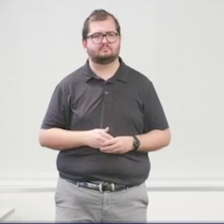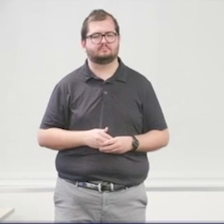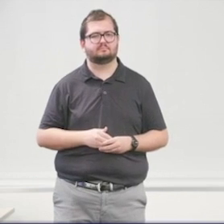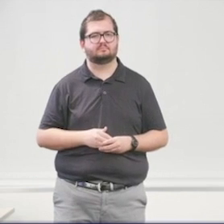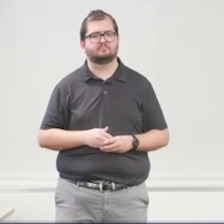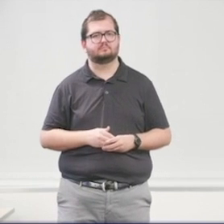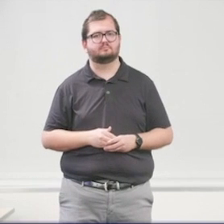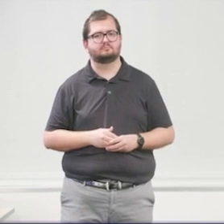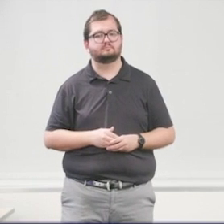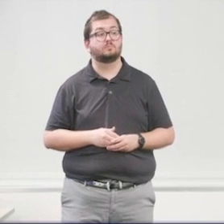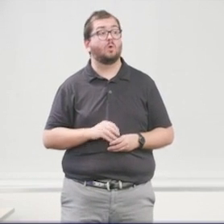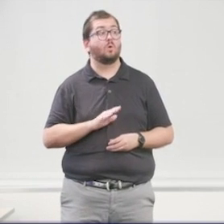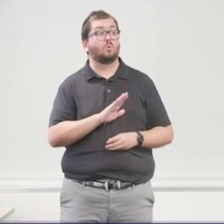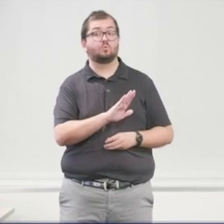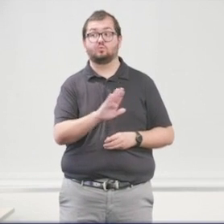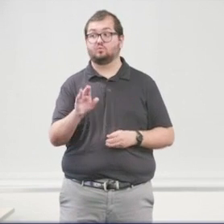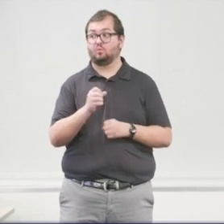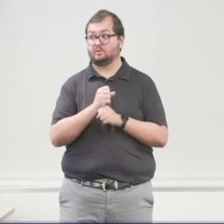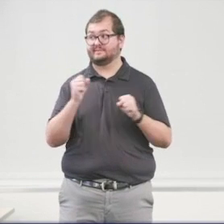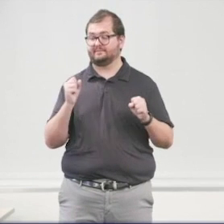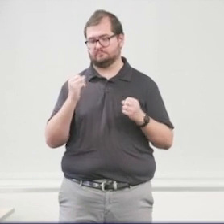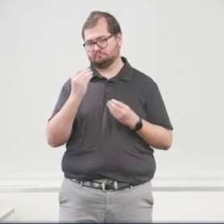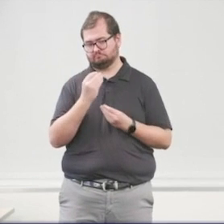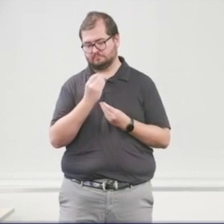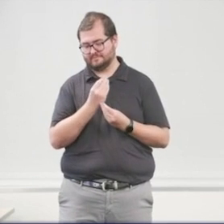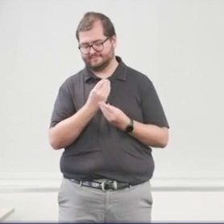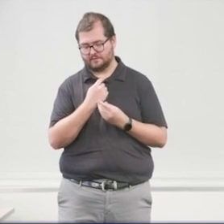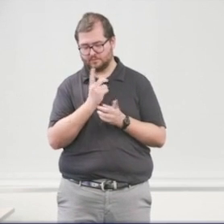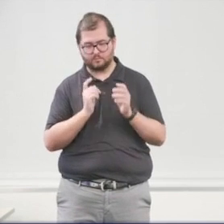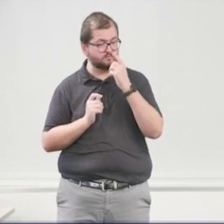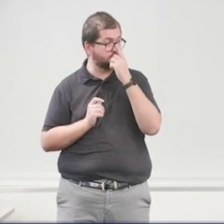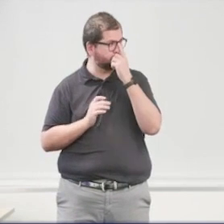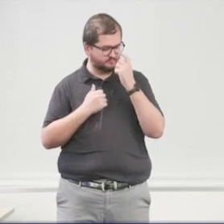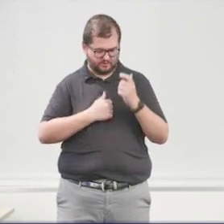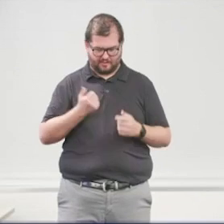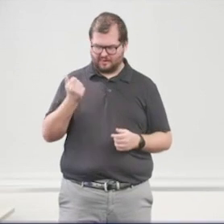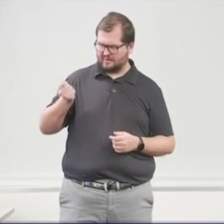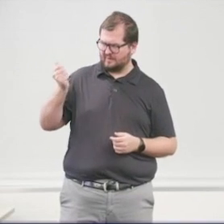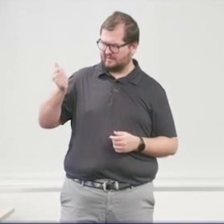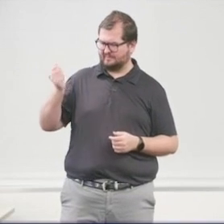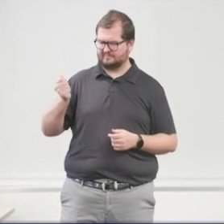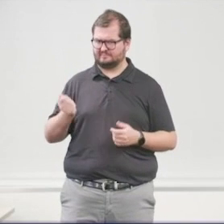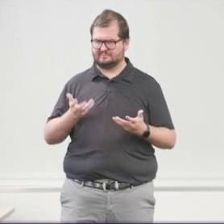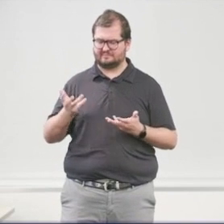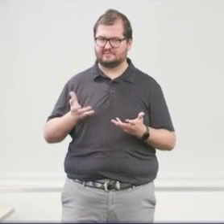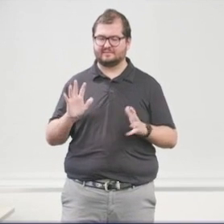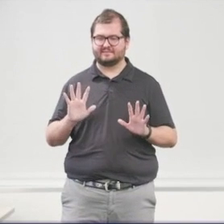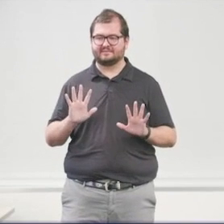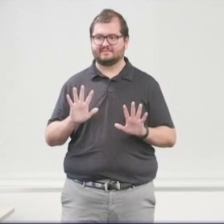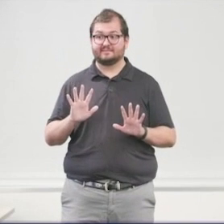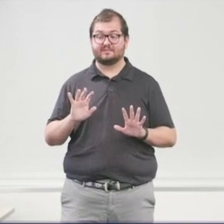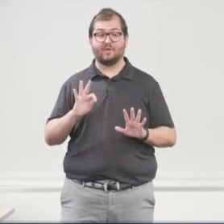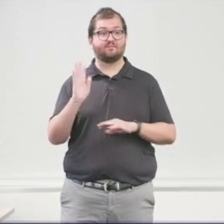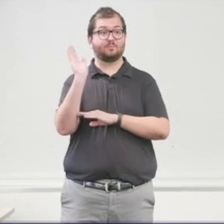Your safety, I want you to all know here. I hope I didn't miss one. Stand by. This button is very sensitive. So anybody else in here